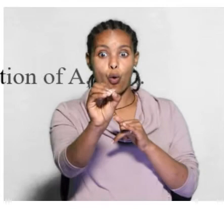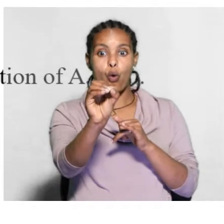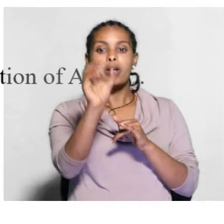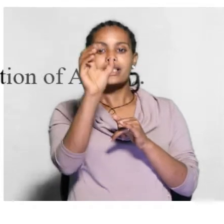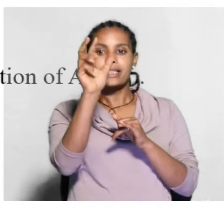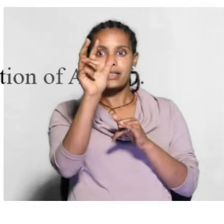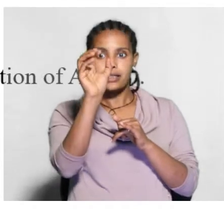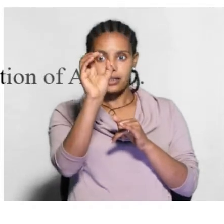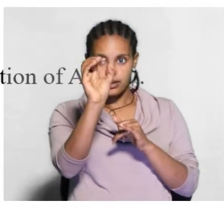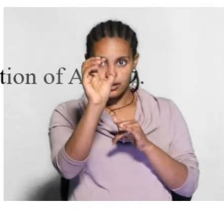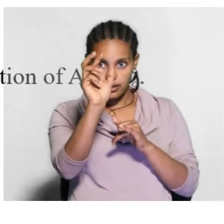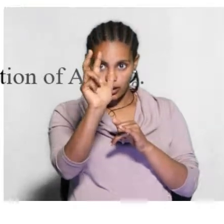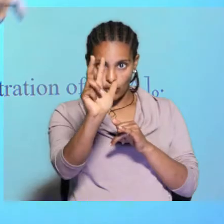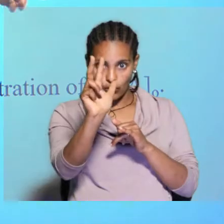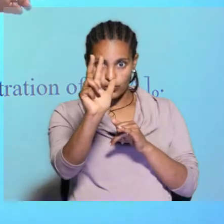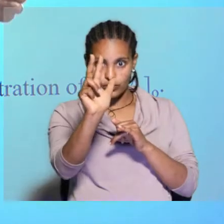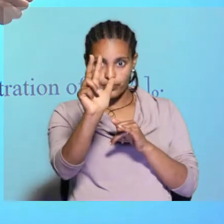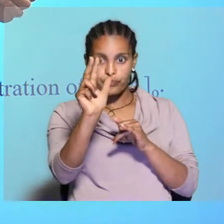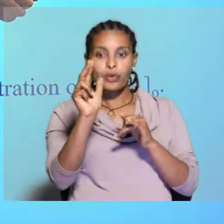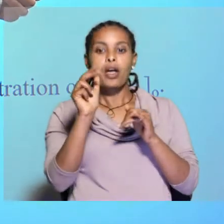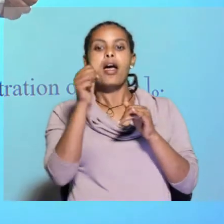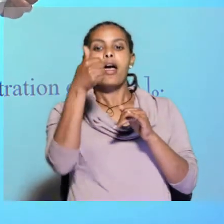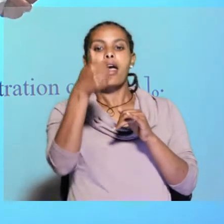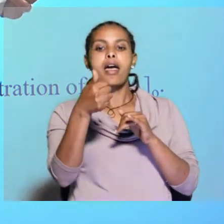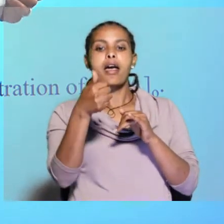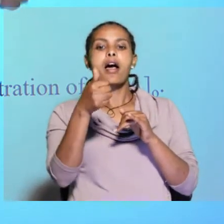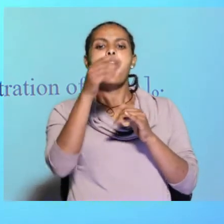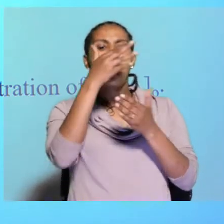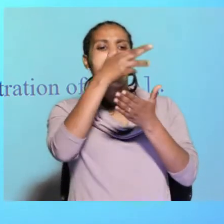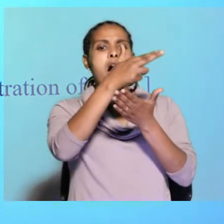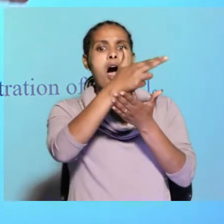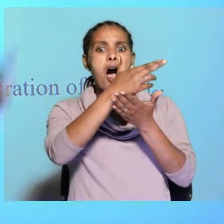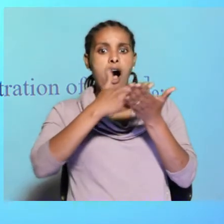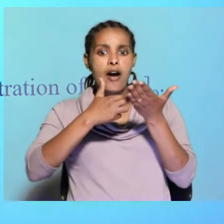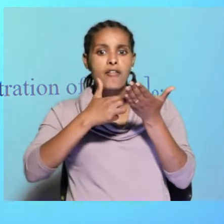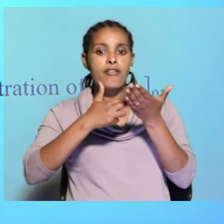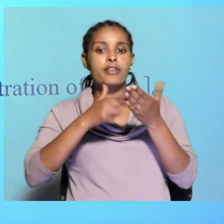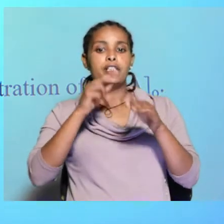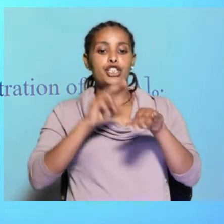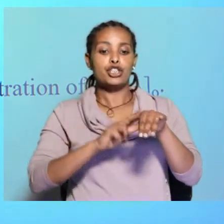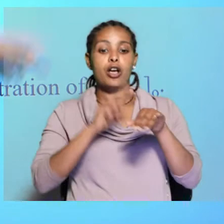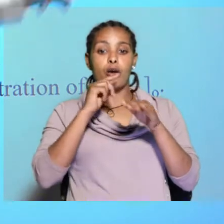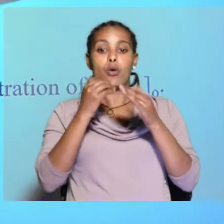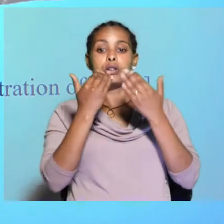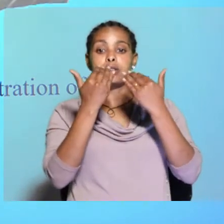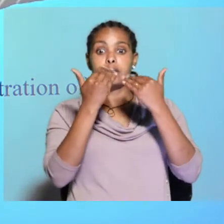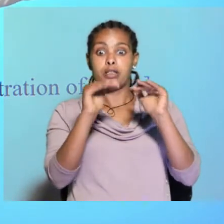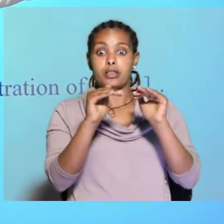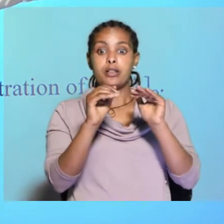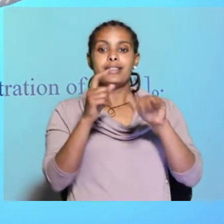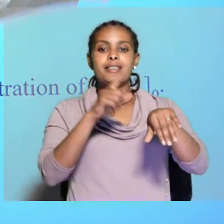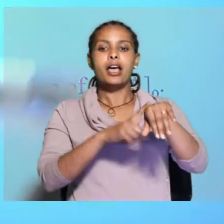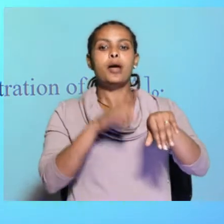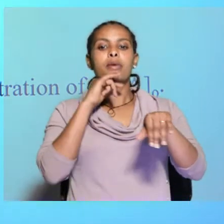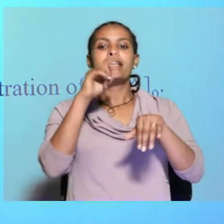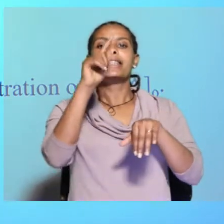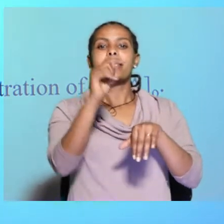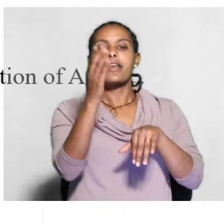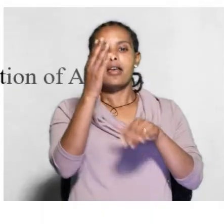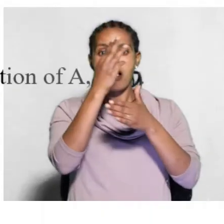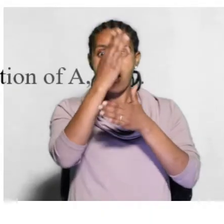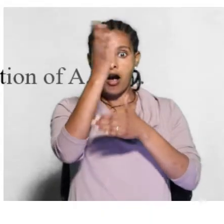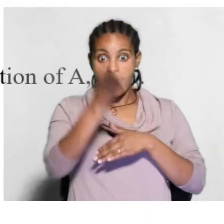2.303. When concentration of M is half its initial concentration, the time is T